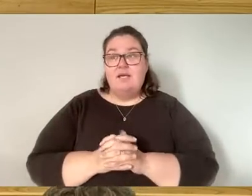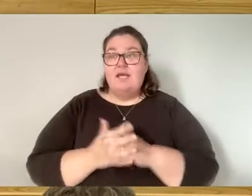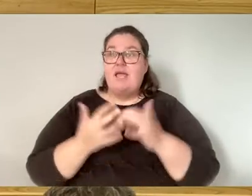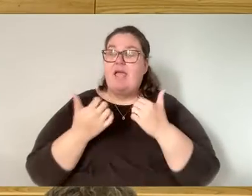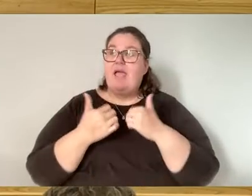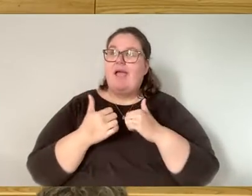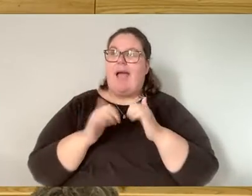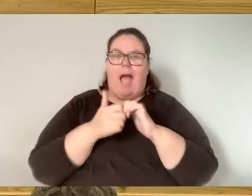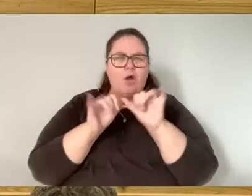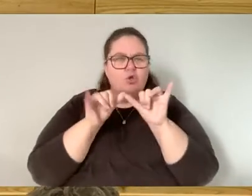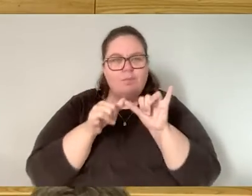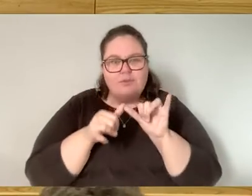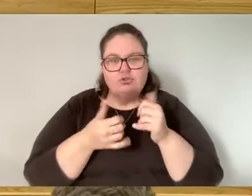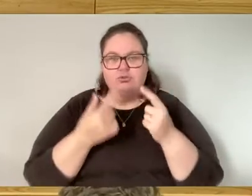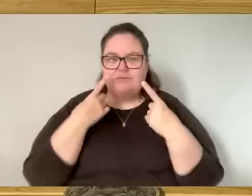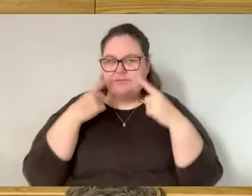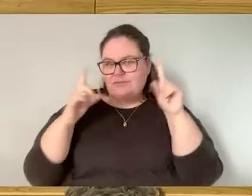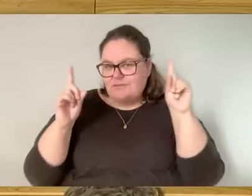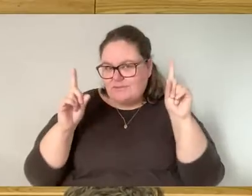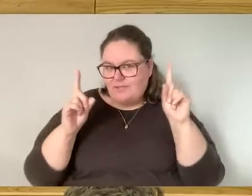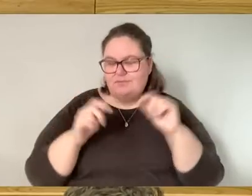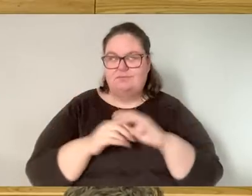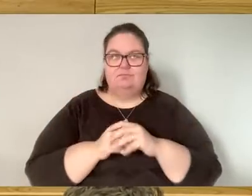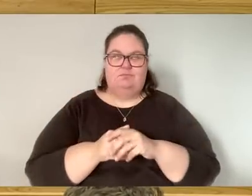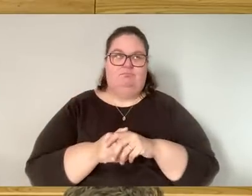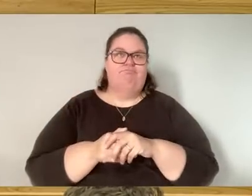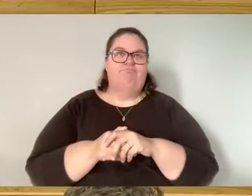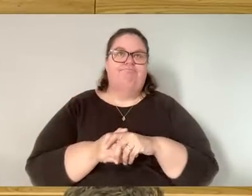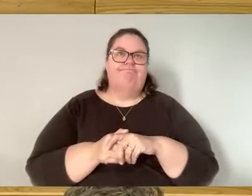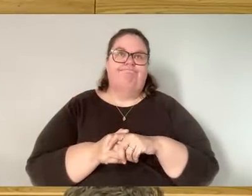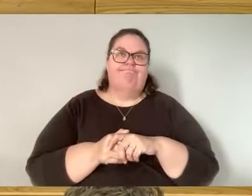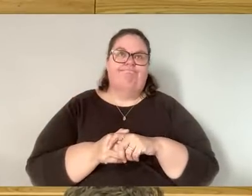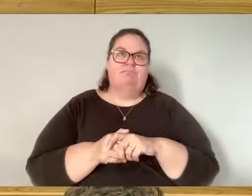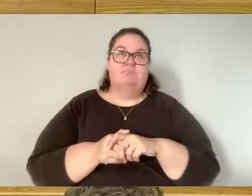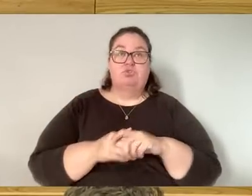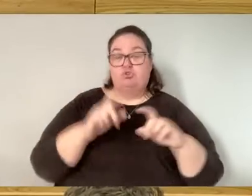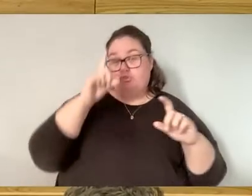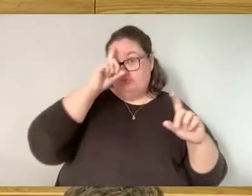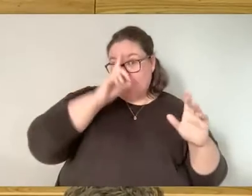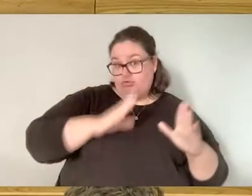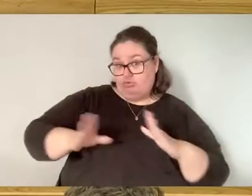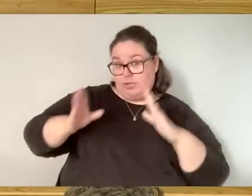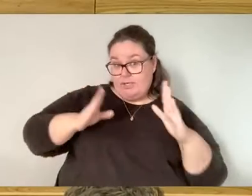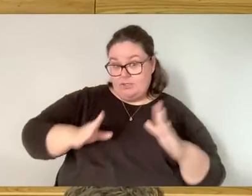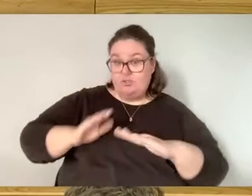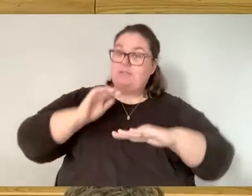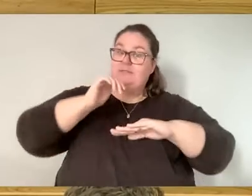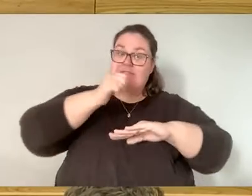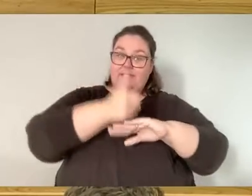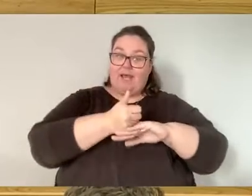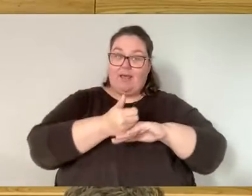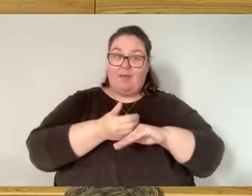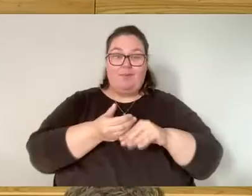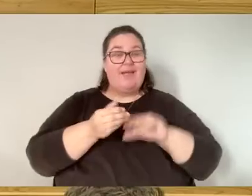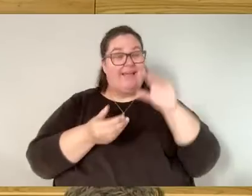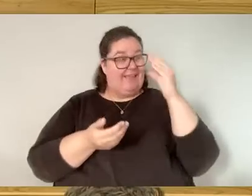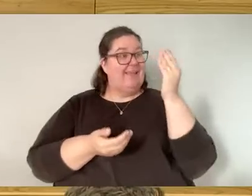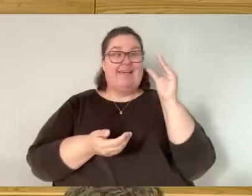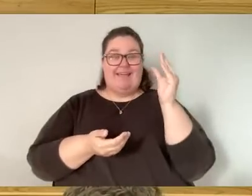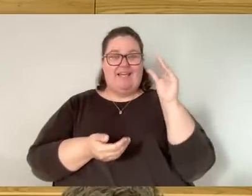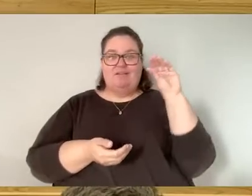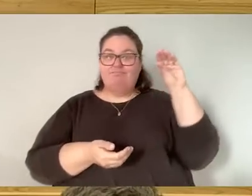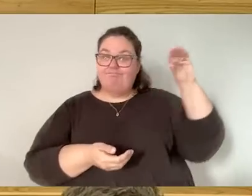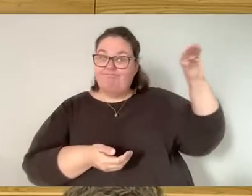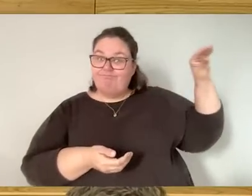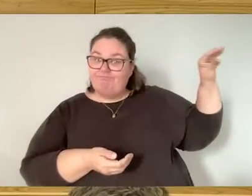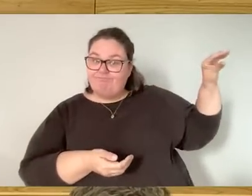measure success of this plan? You know, sometimes strategic plans get made and they sit on a shelf. I guess, how do you measure success?